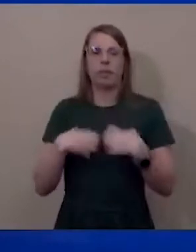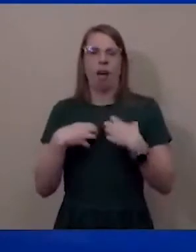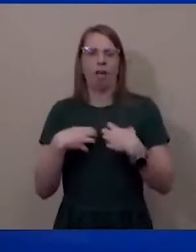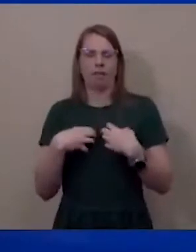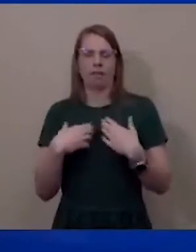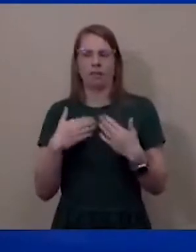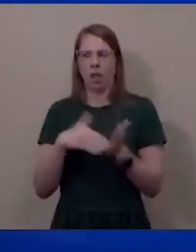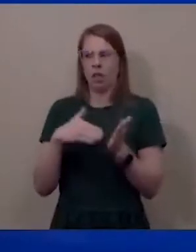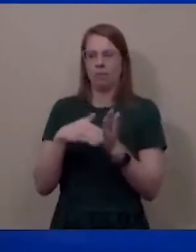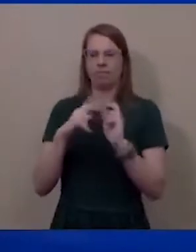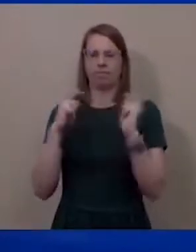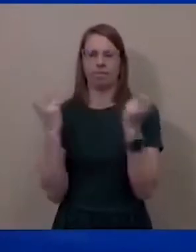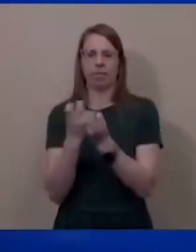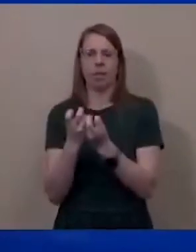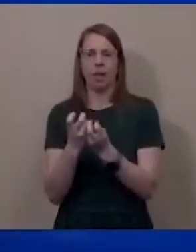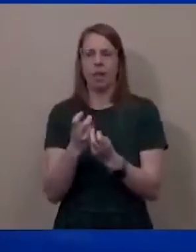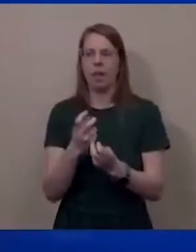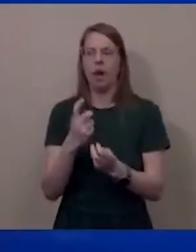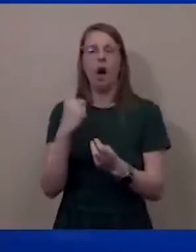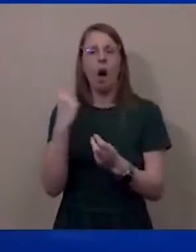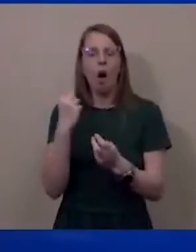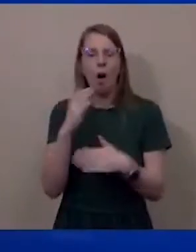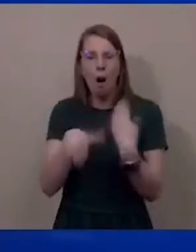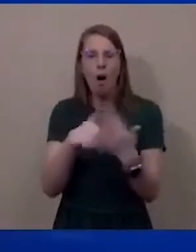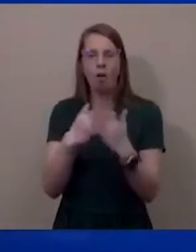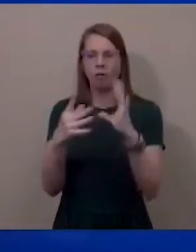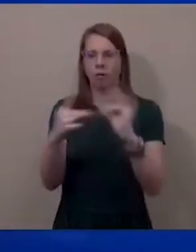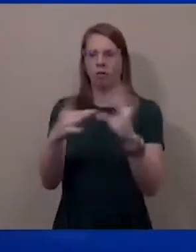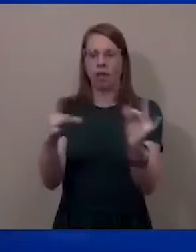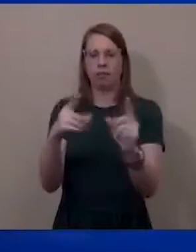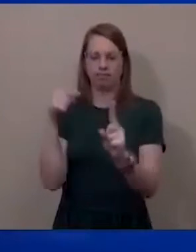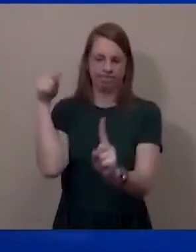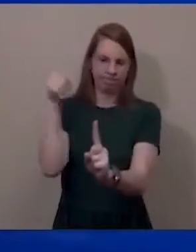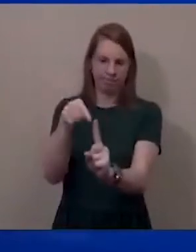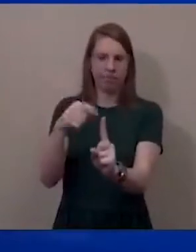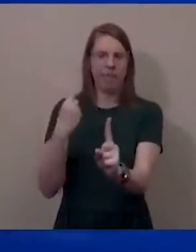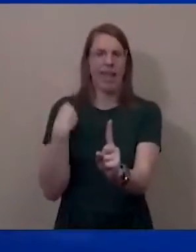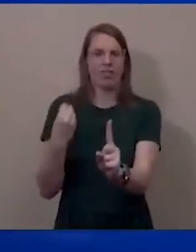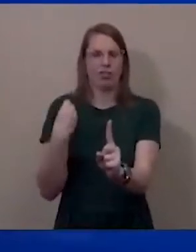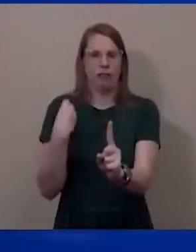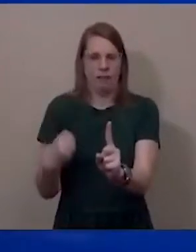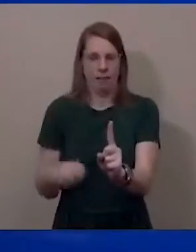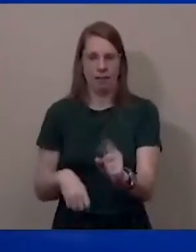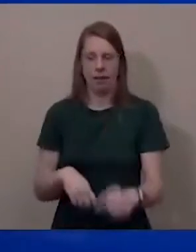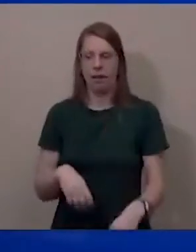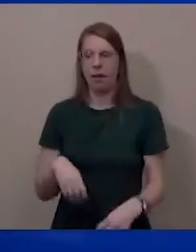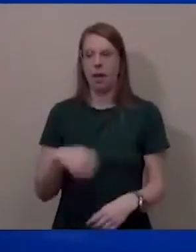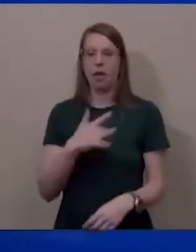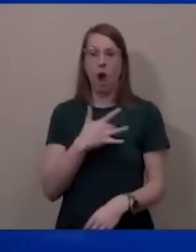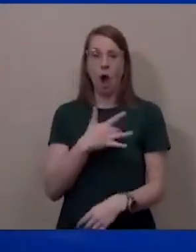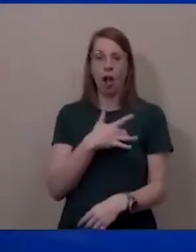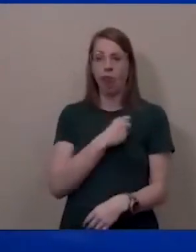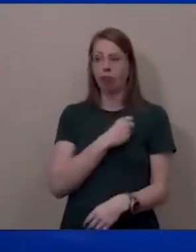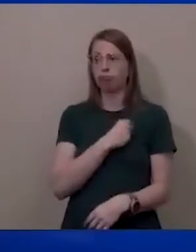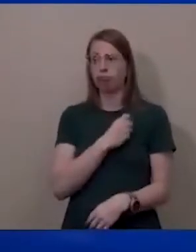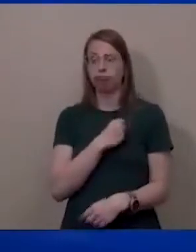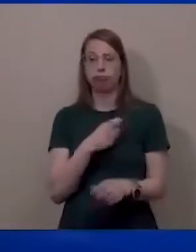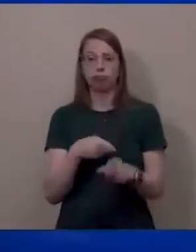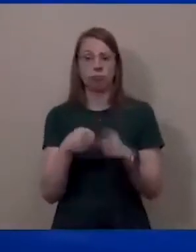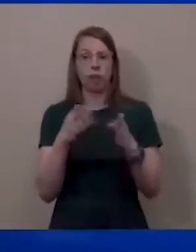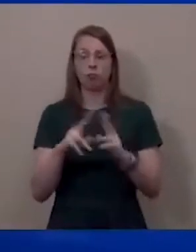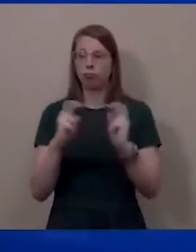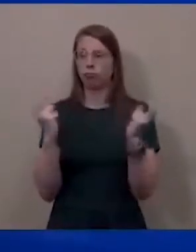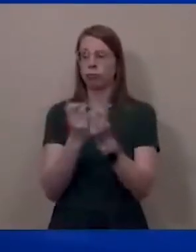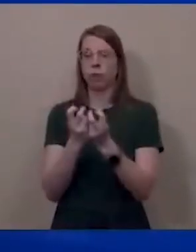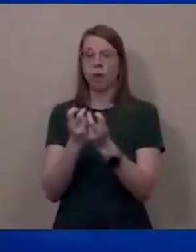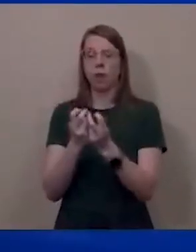sitting around a table, we all said, exercise is the best form of airway clearance. I bet if you sit around a bunch of cardiologists, what's the best way to reduce your risk of